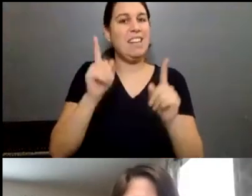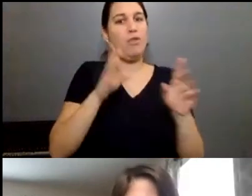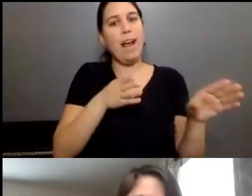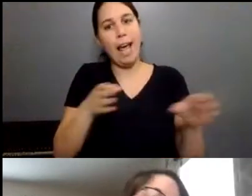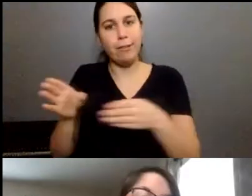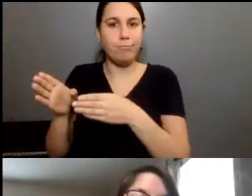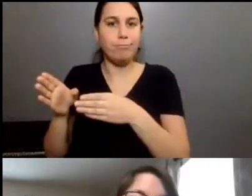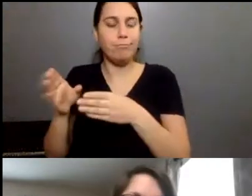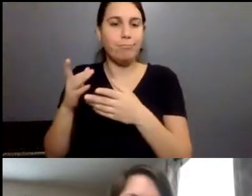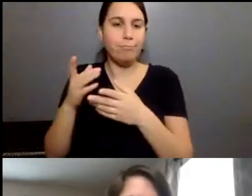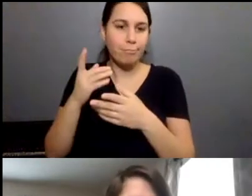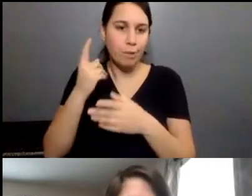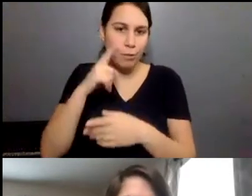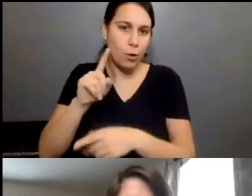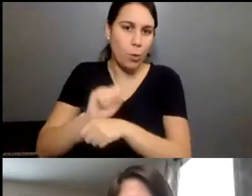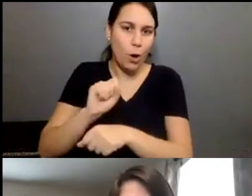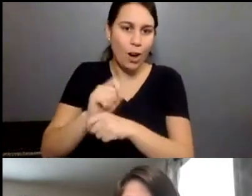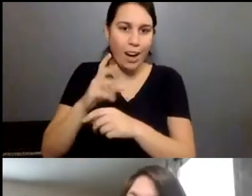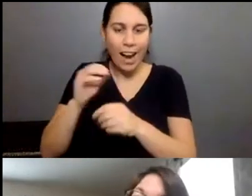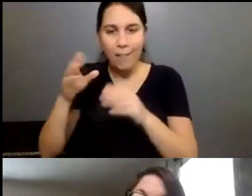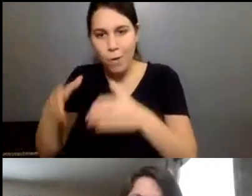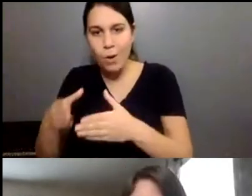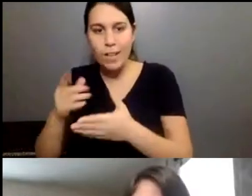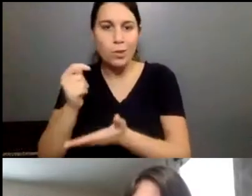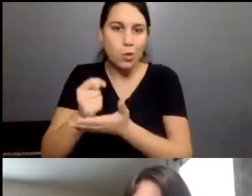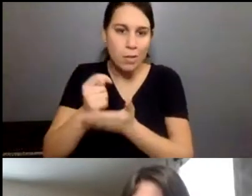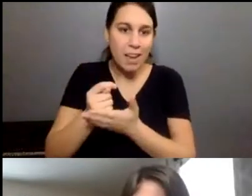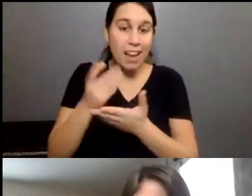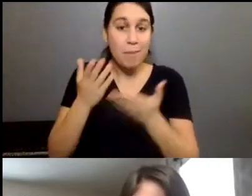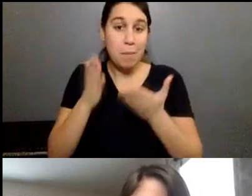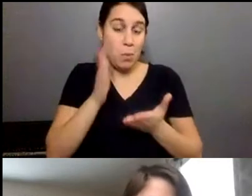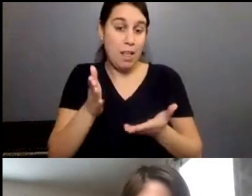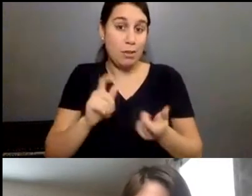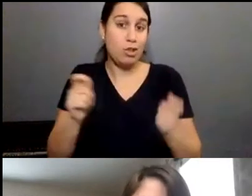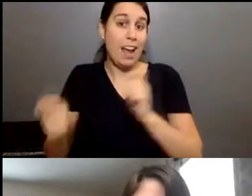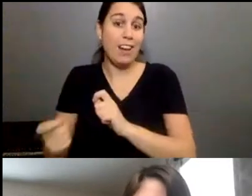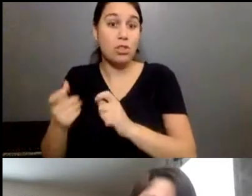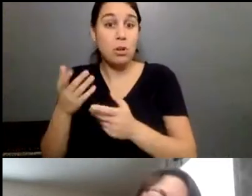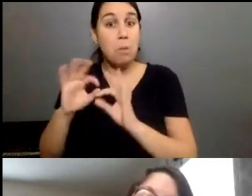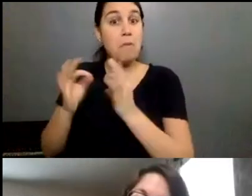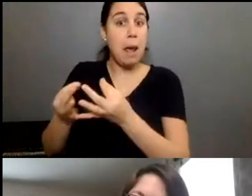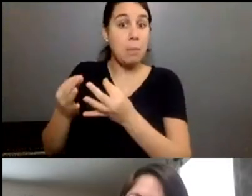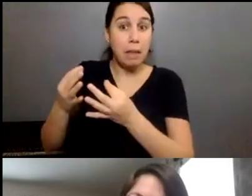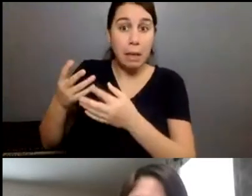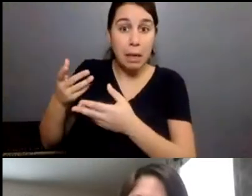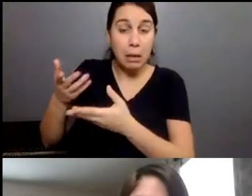are flexible around that, and the treatment focus may become a family or systemic